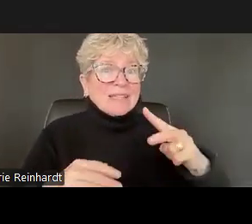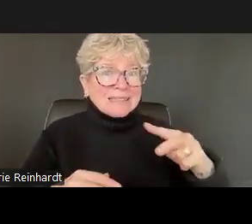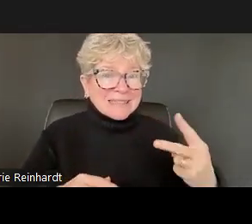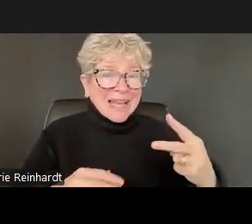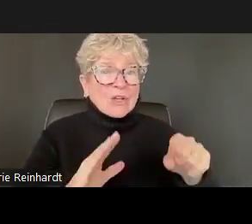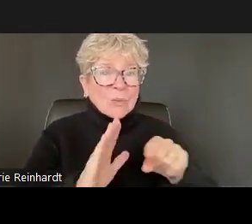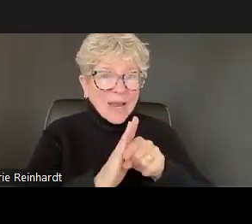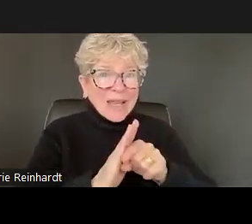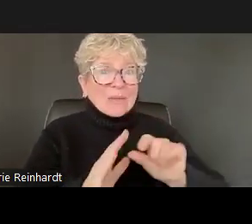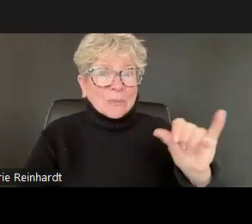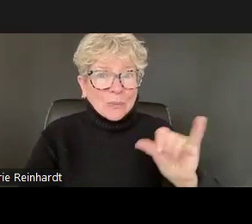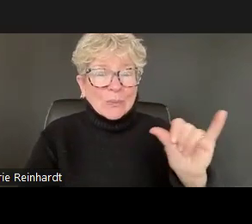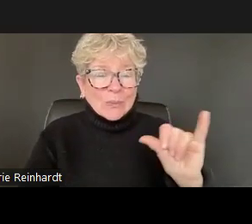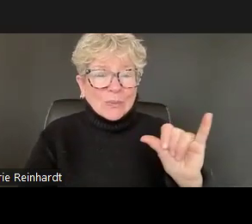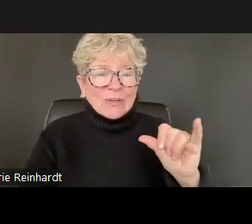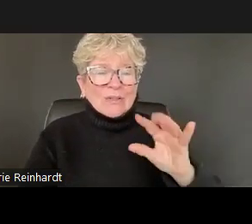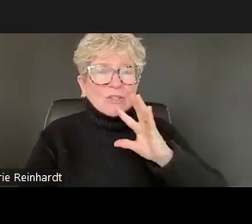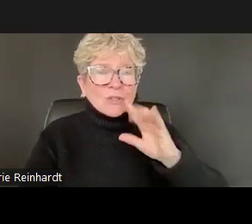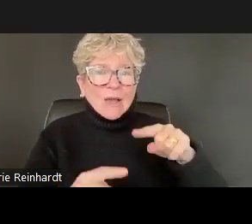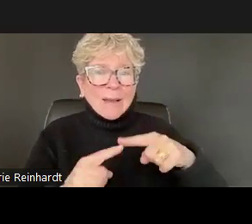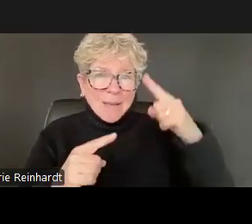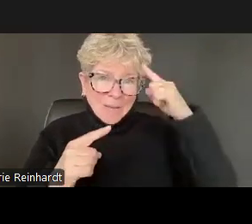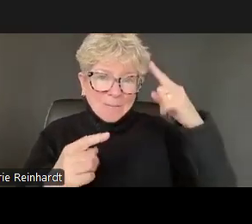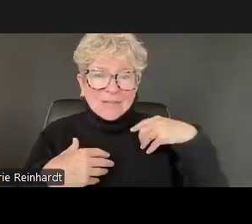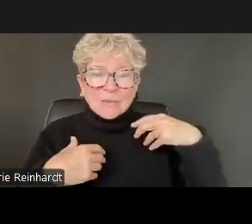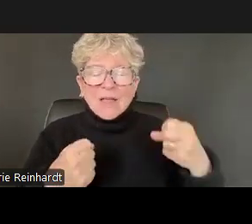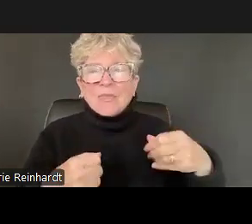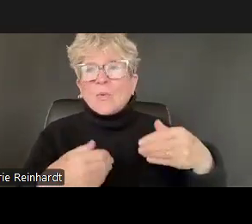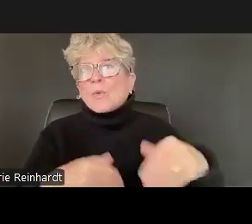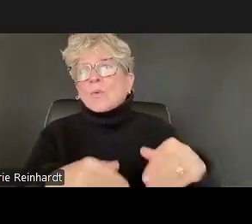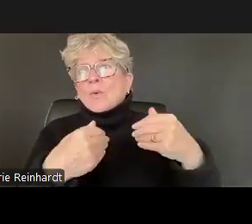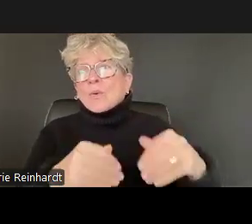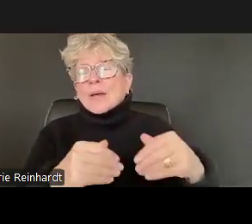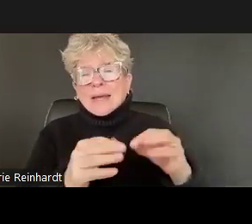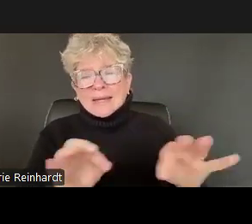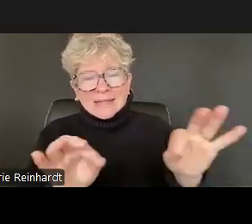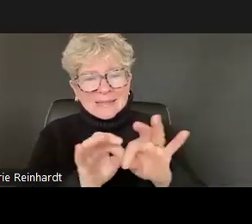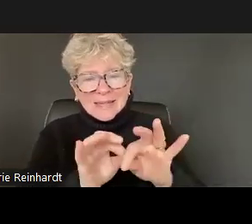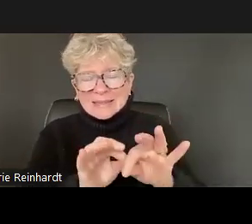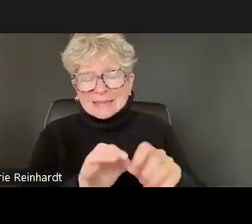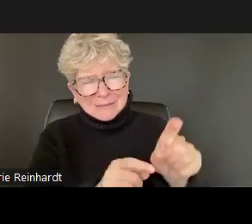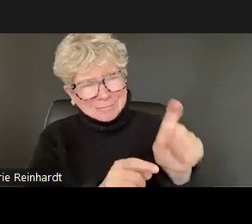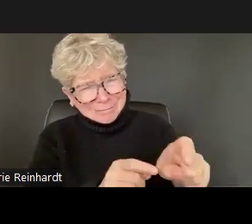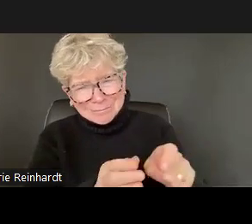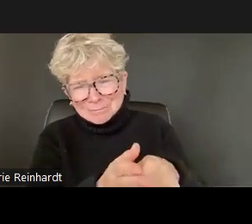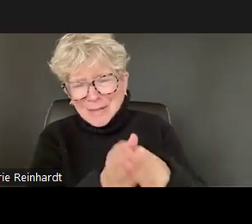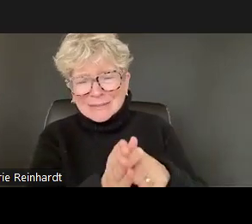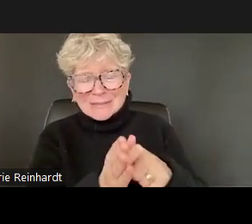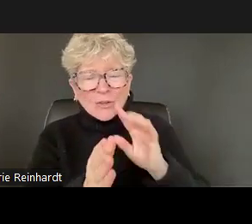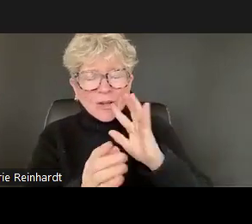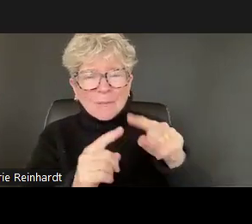grade. So for us to talk about mental health, it's absolutely necessary. And